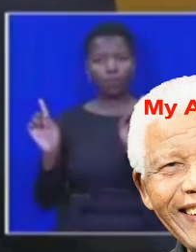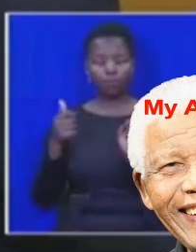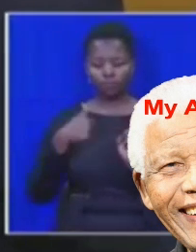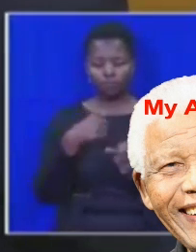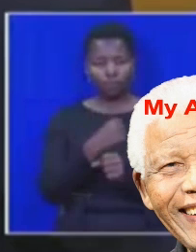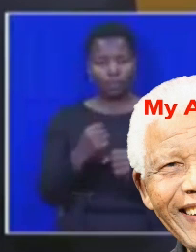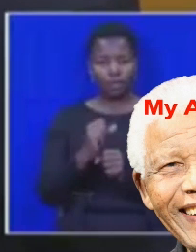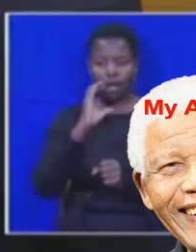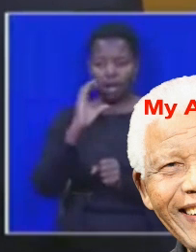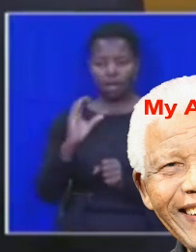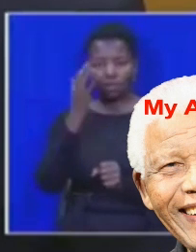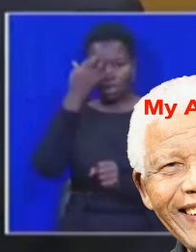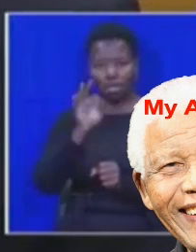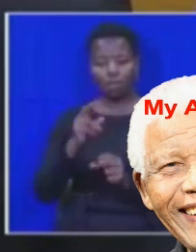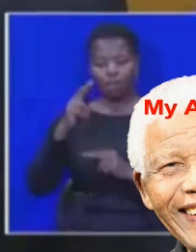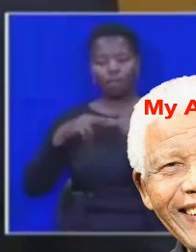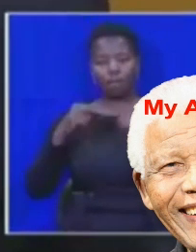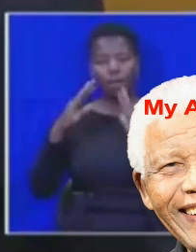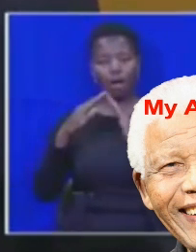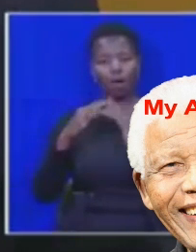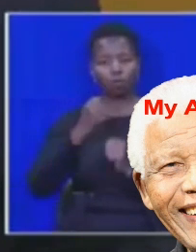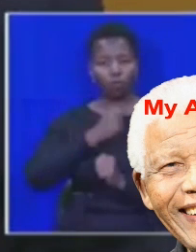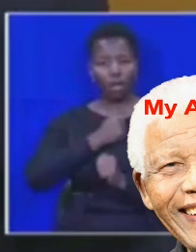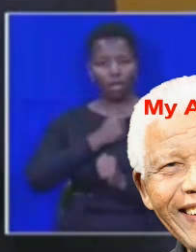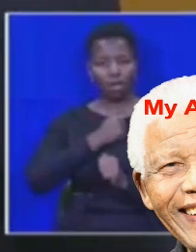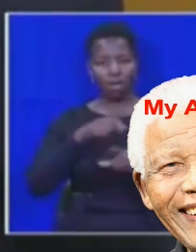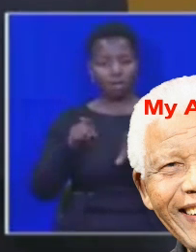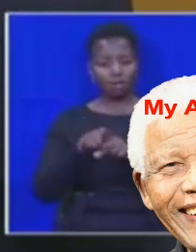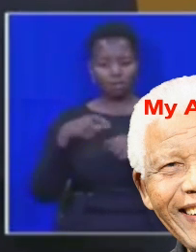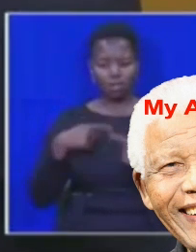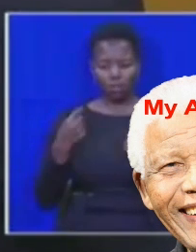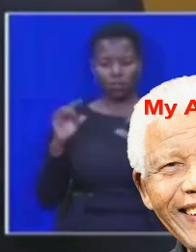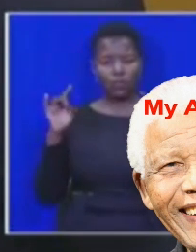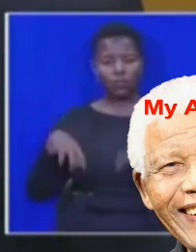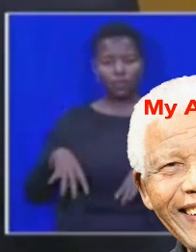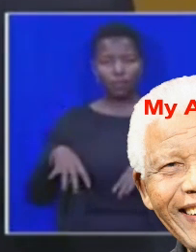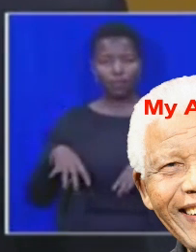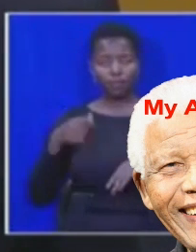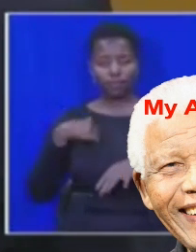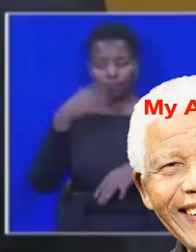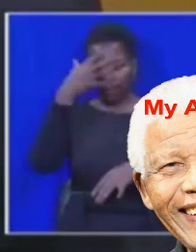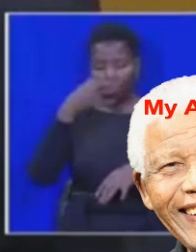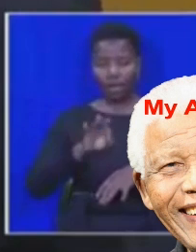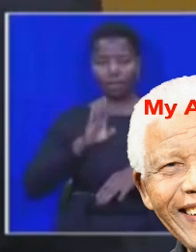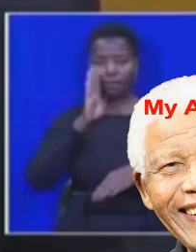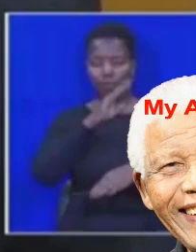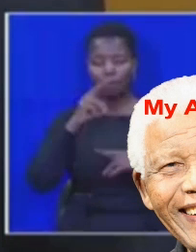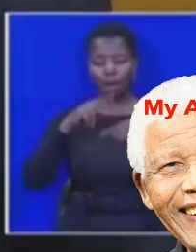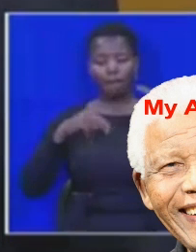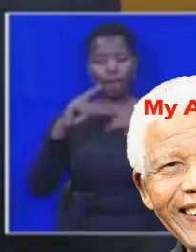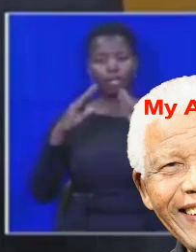asked government to build a home for me, and it has not done so. The government has not built a home for